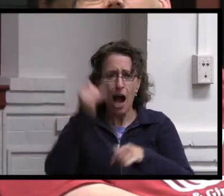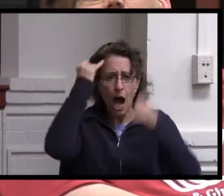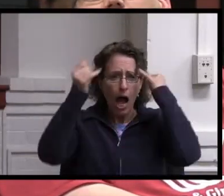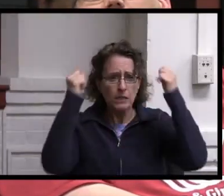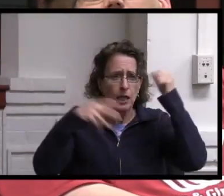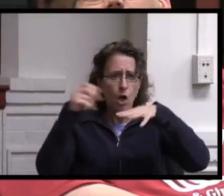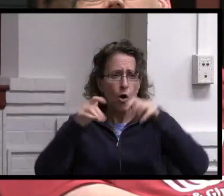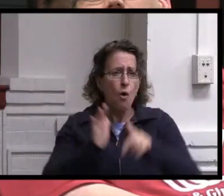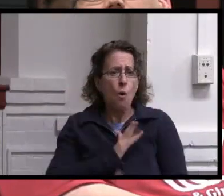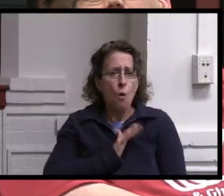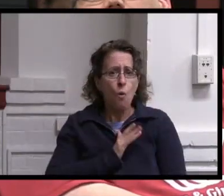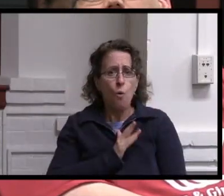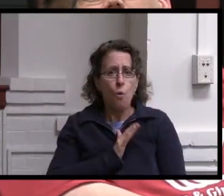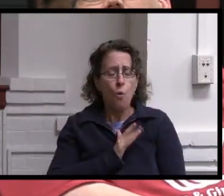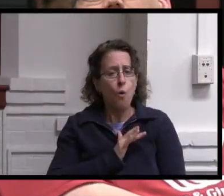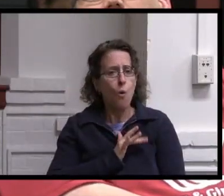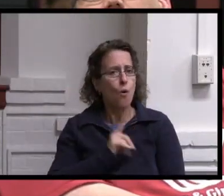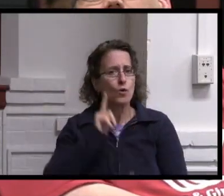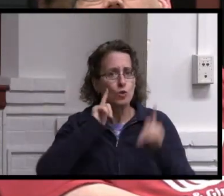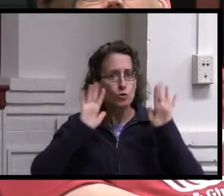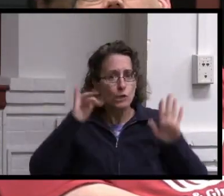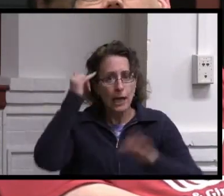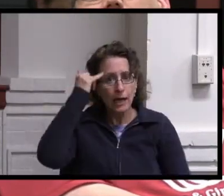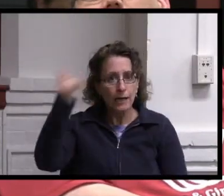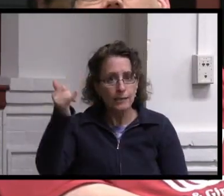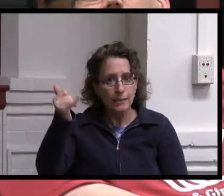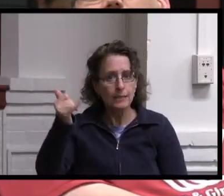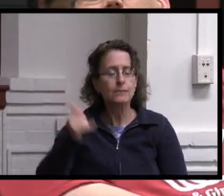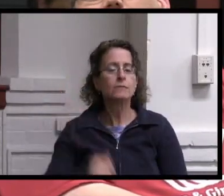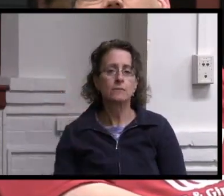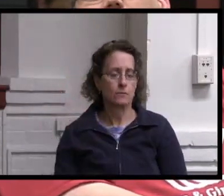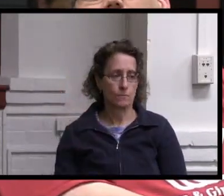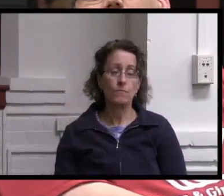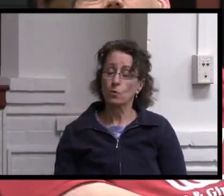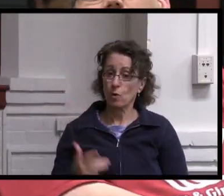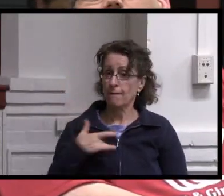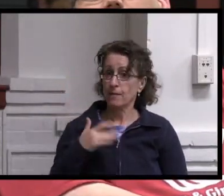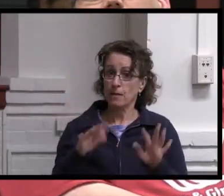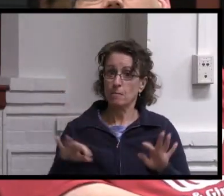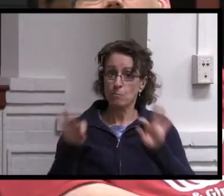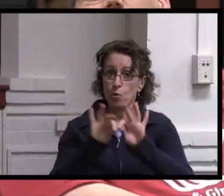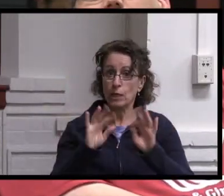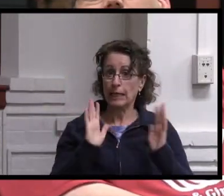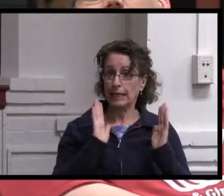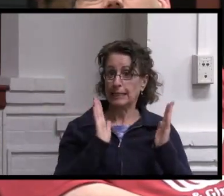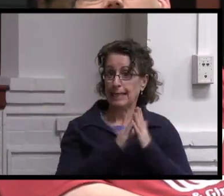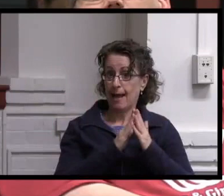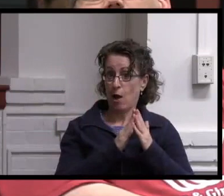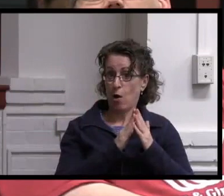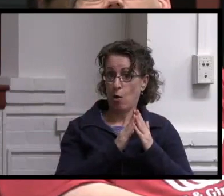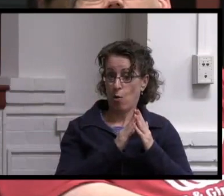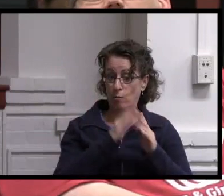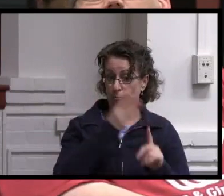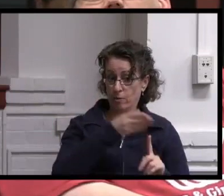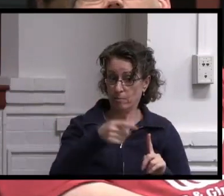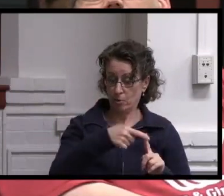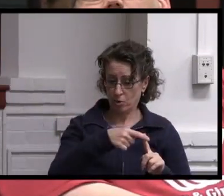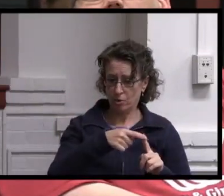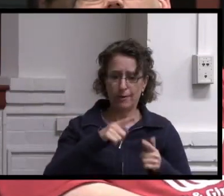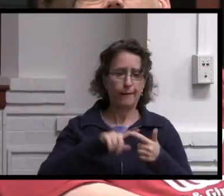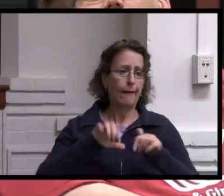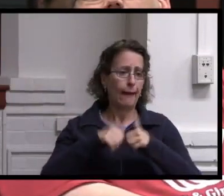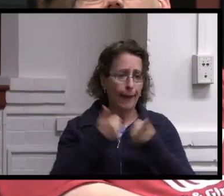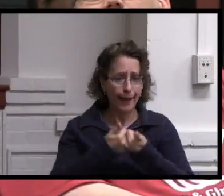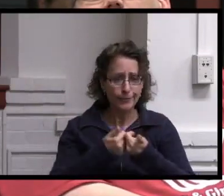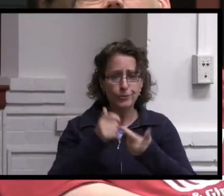that the town, along with partnering agencies, businesses, residents, service providers, look